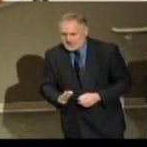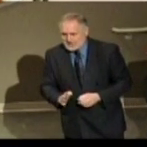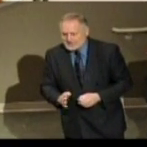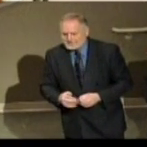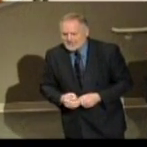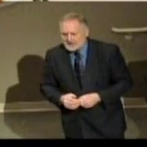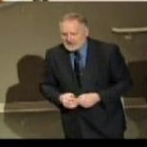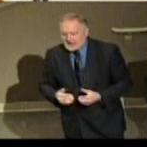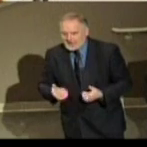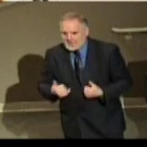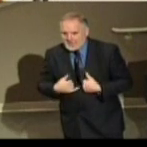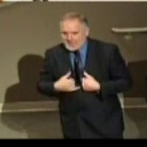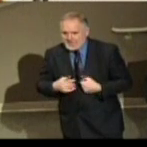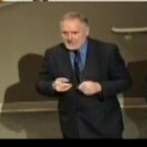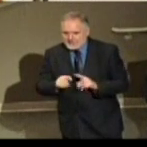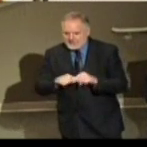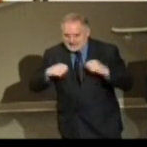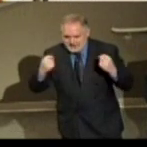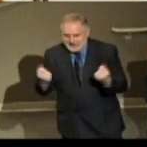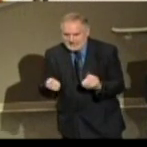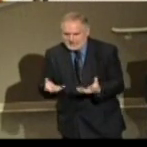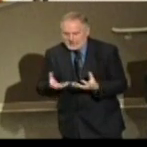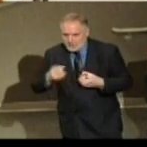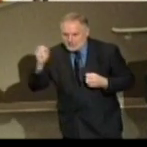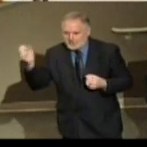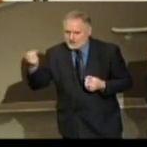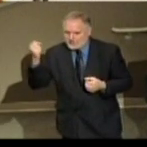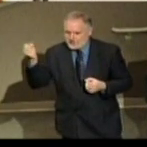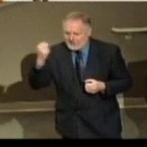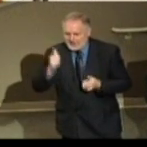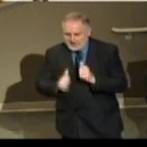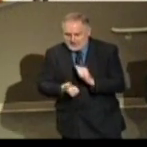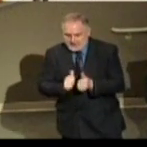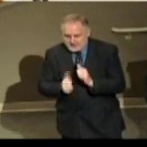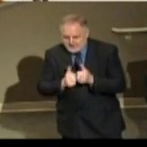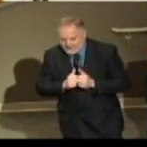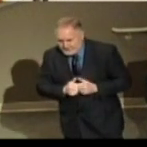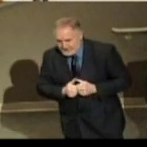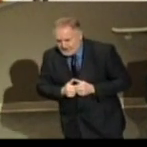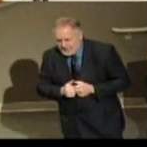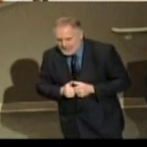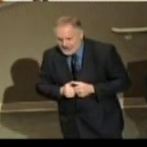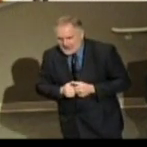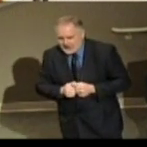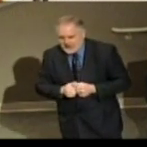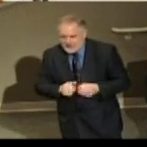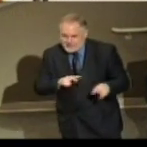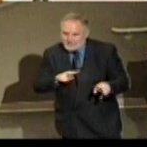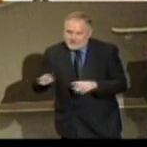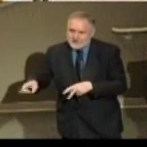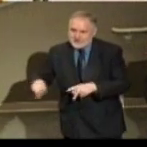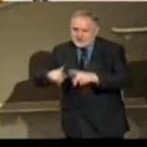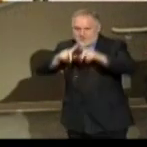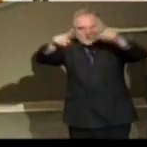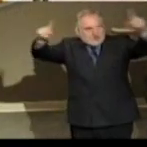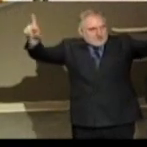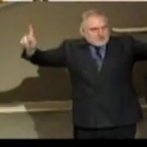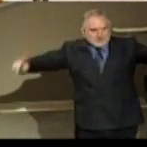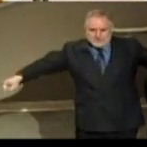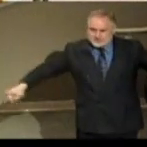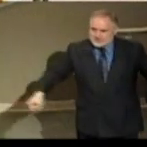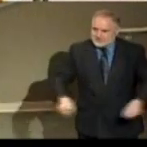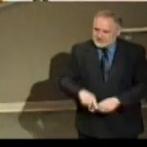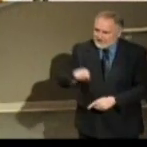And while the ladies are fixing the food, we're watching the games at this huge screen. This took up half the wall.